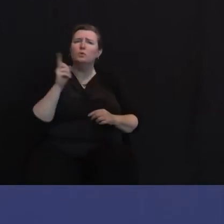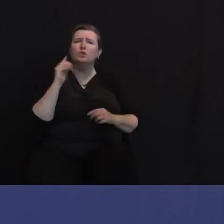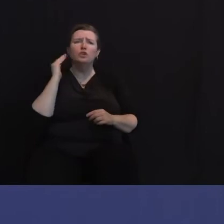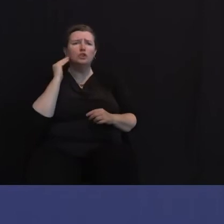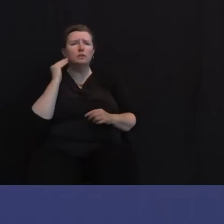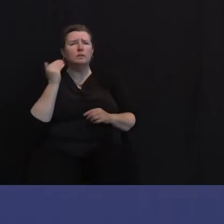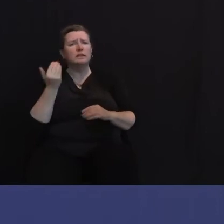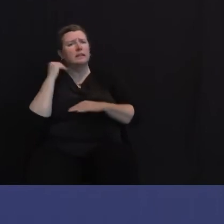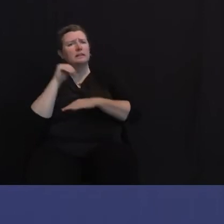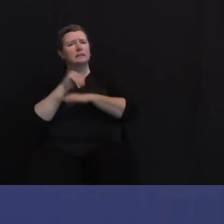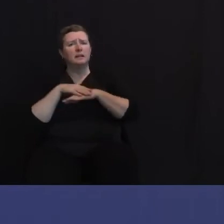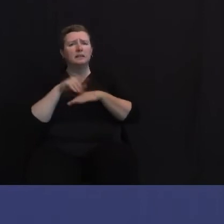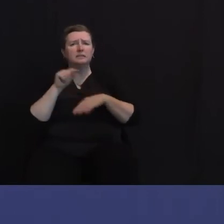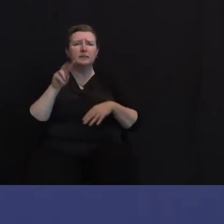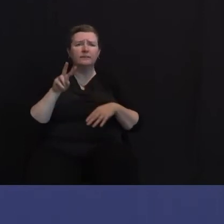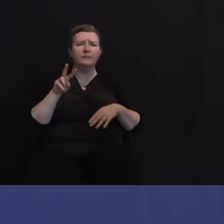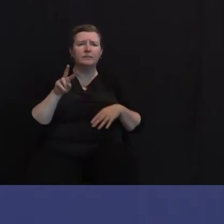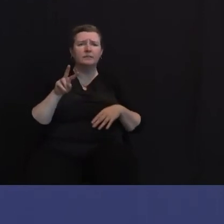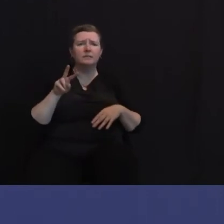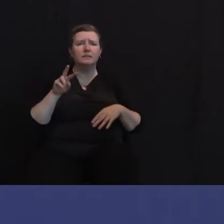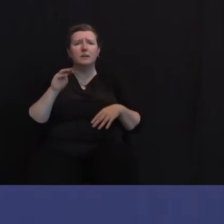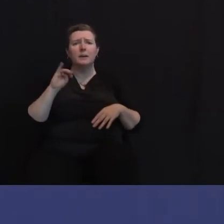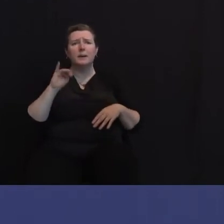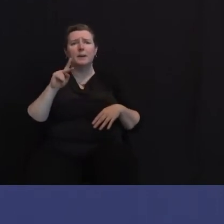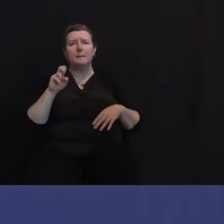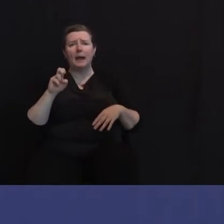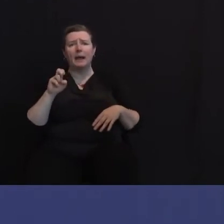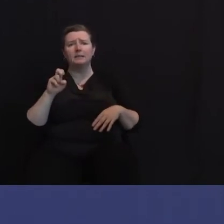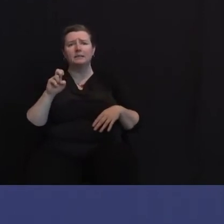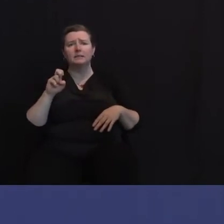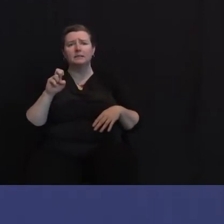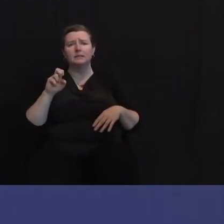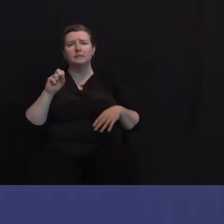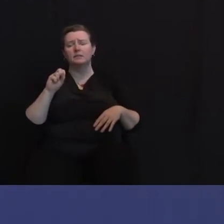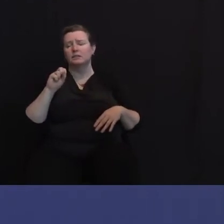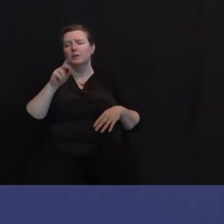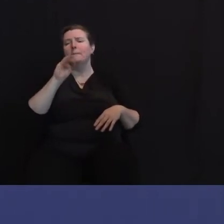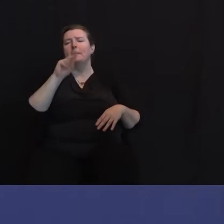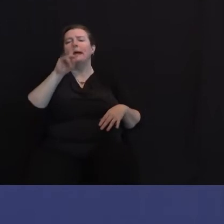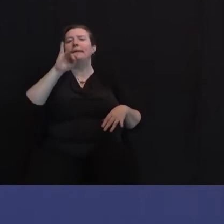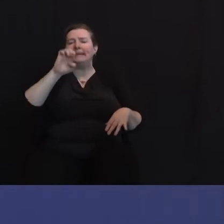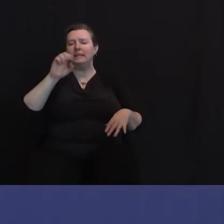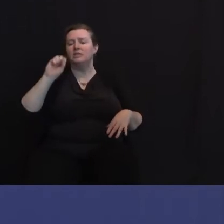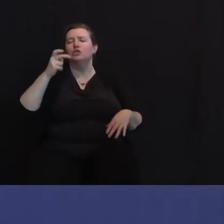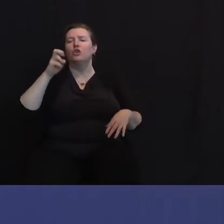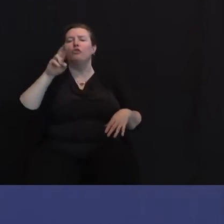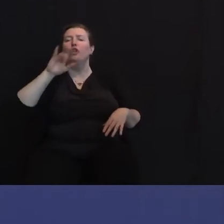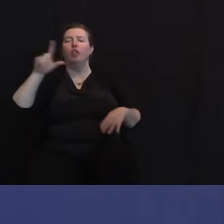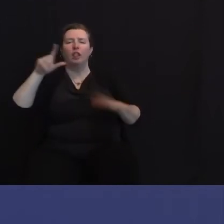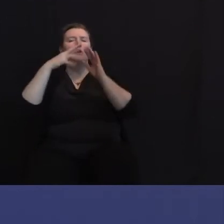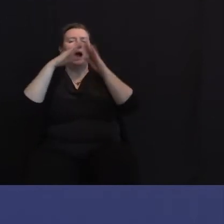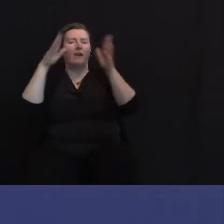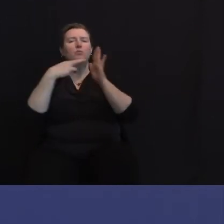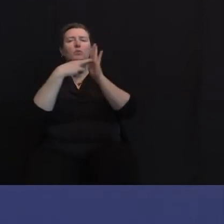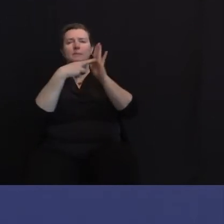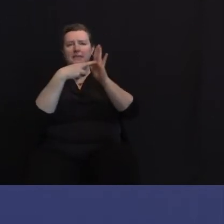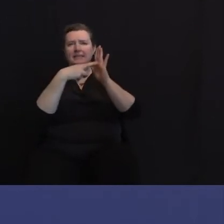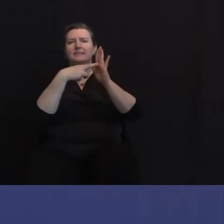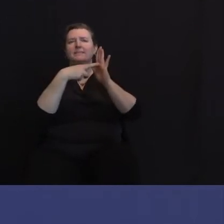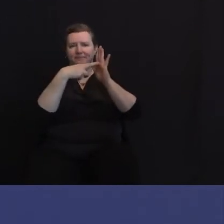saying that there were 3 members of Congress who she witnessed. And this is not just Mikey. I've now heard this from 2 other members with